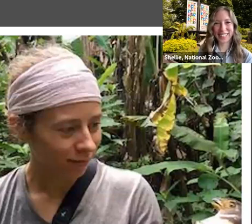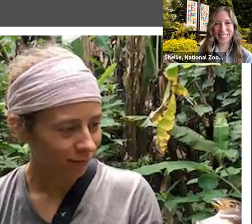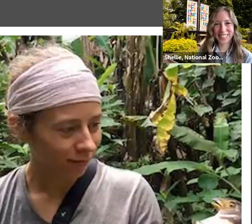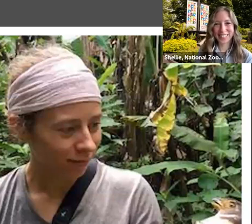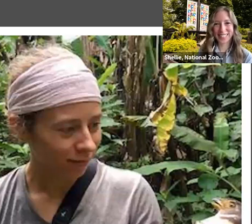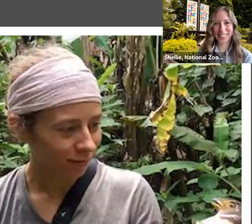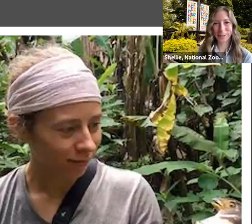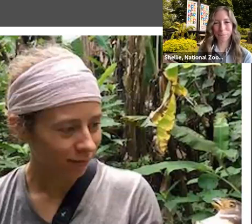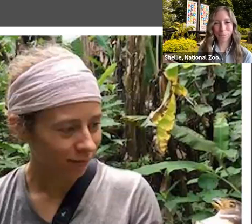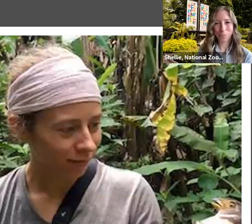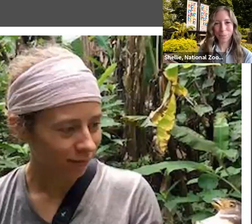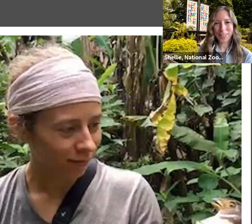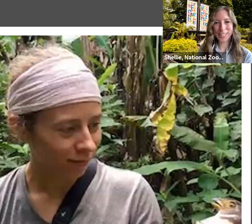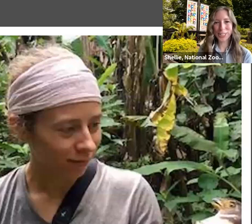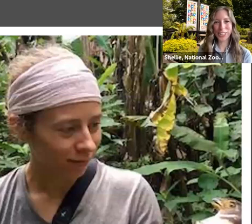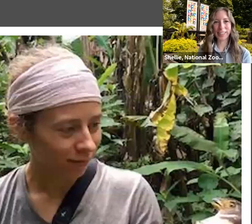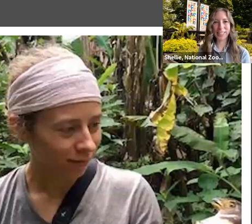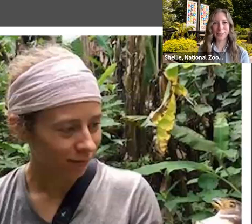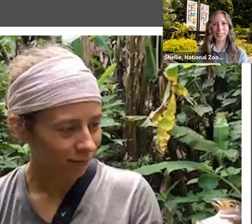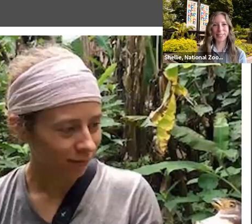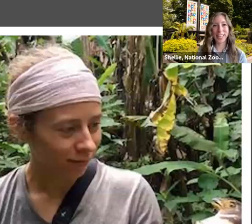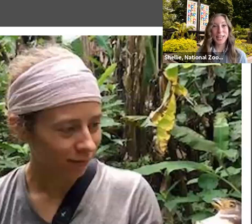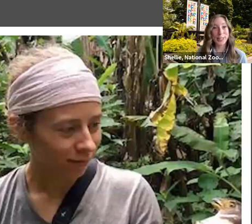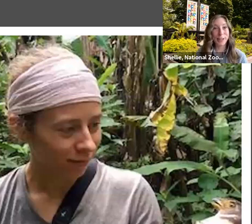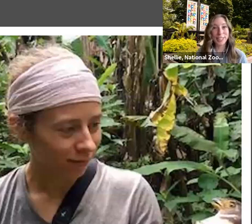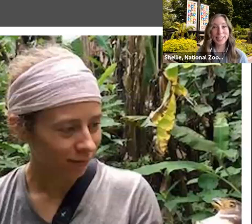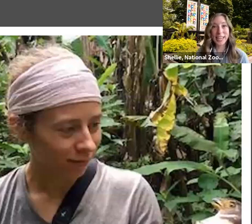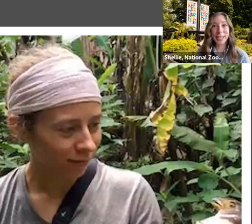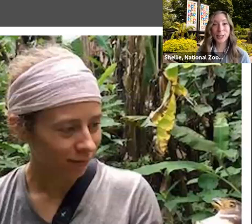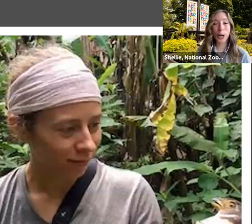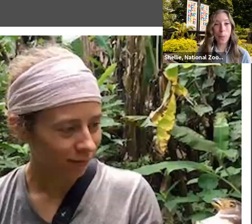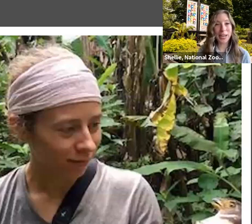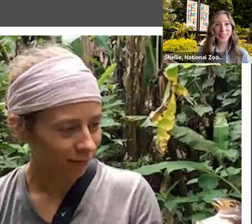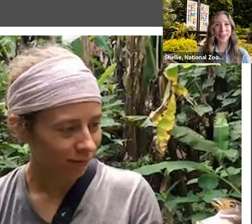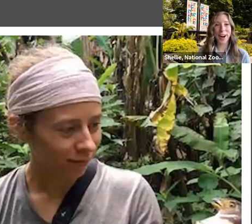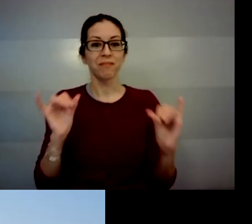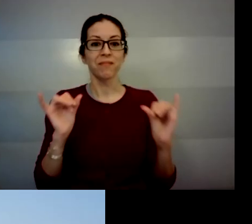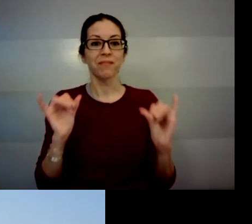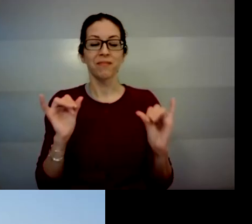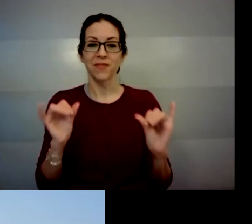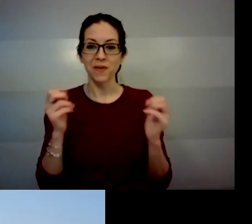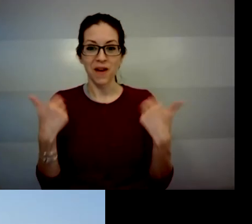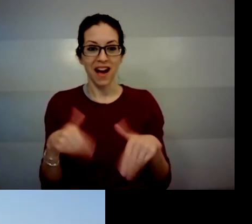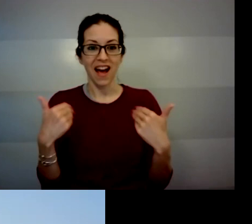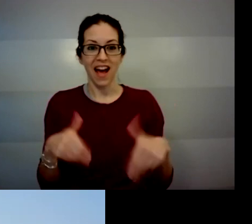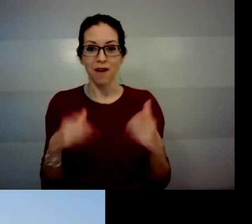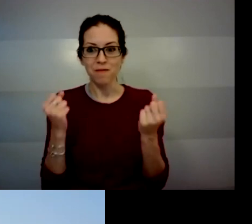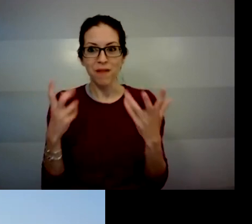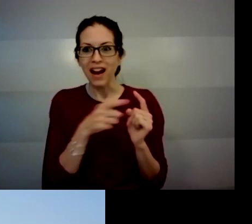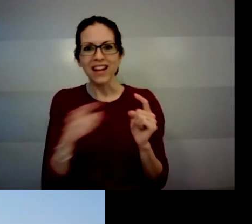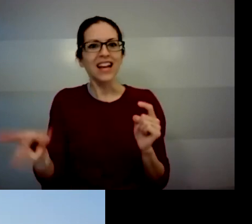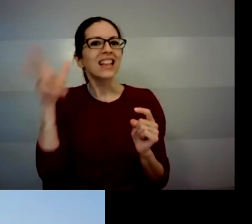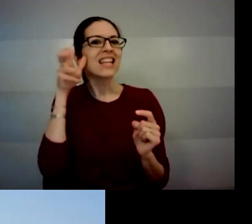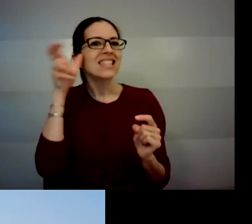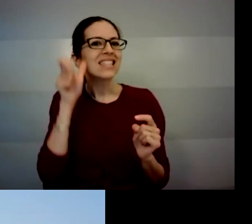5, 4, 3, 2, 1. Let's see. I'll share these results. So it looks like so many of our audience members have listened for